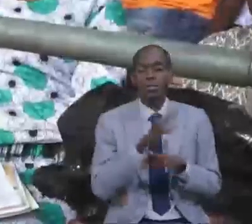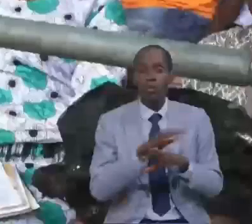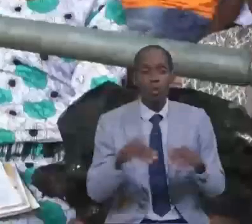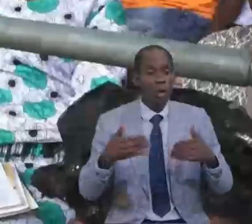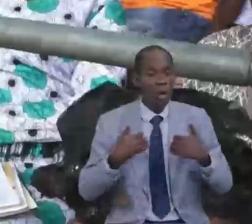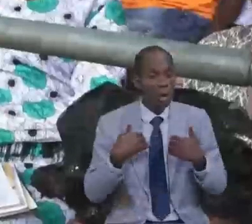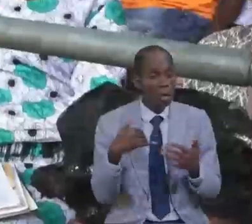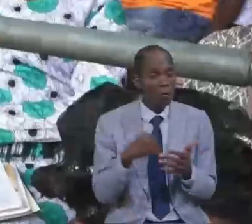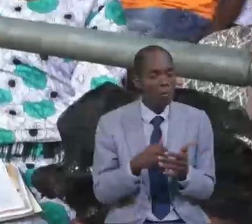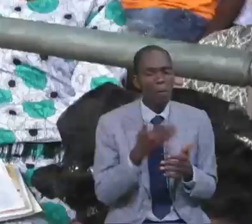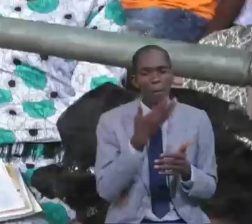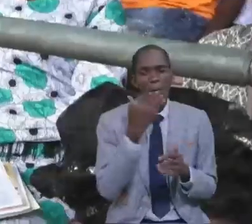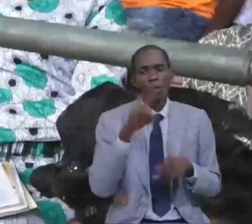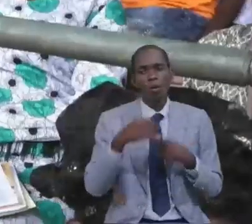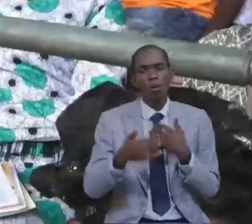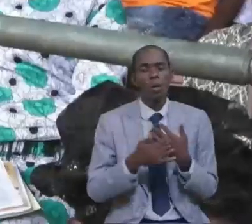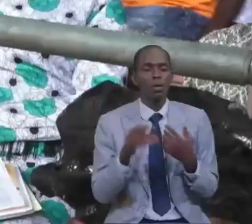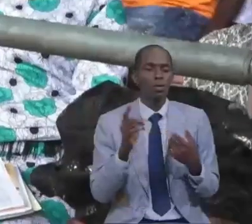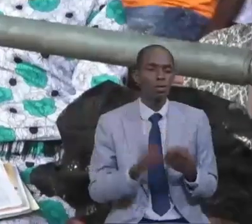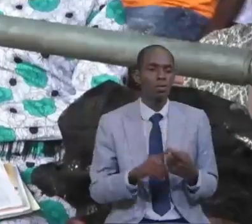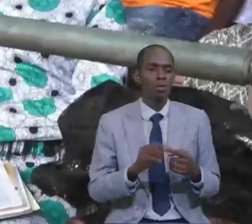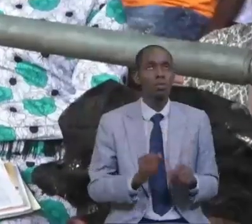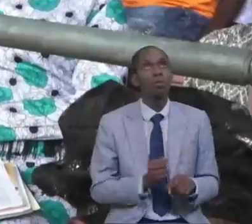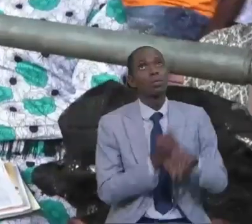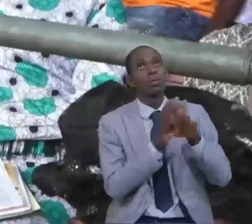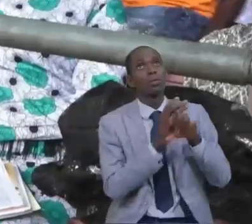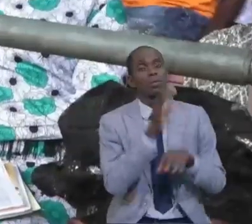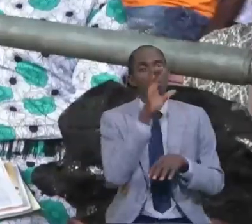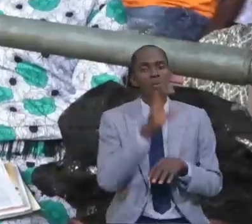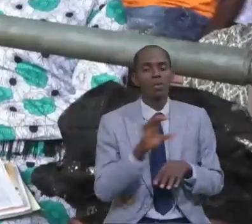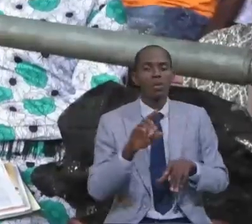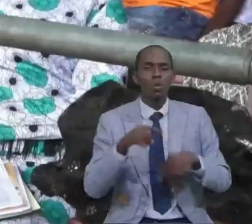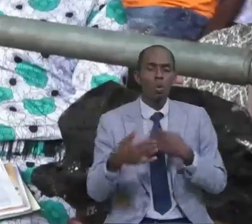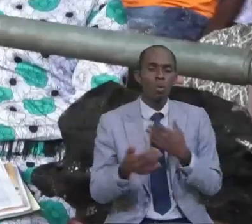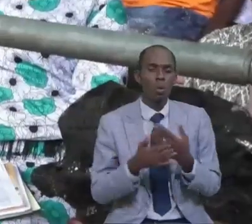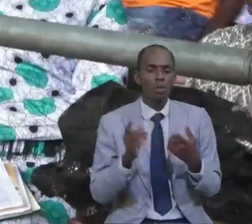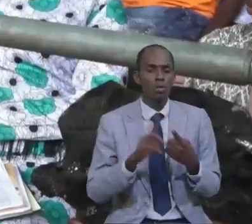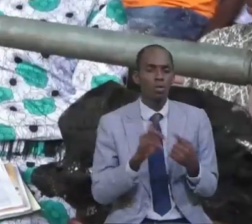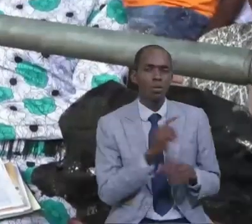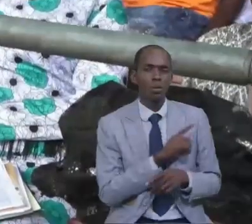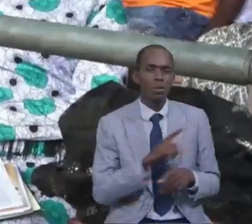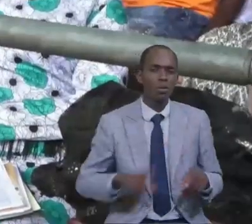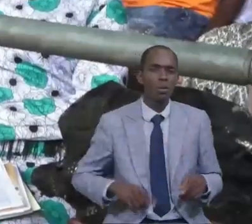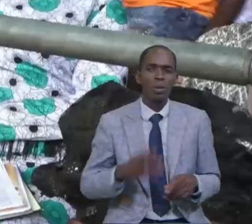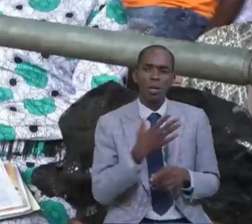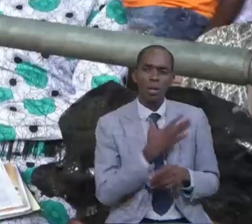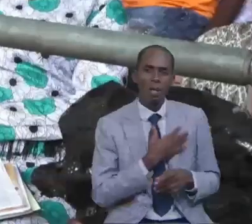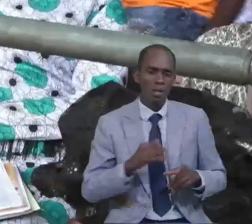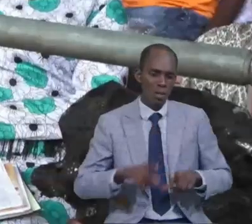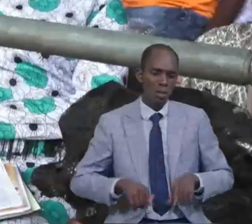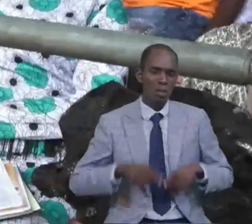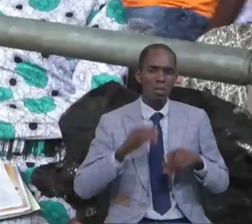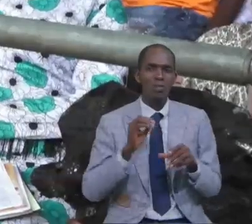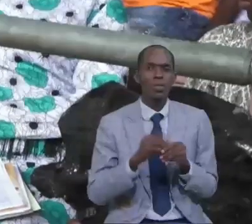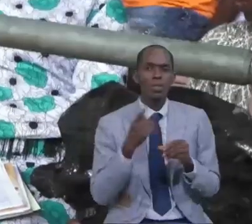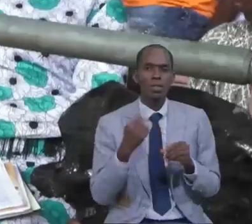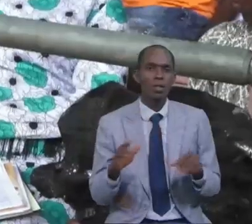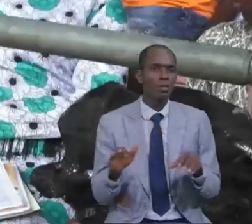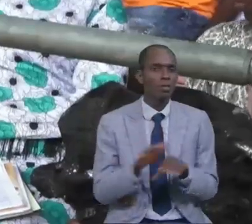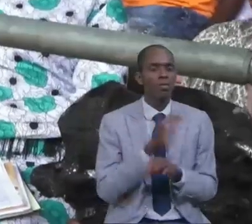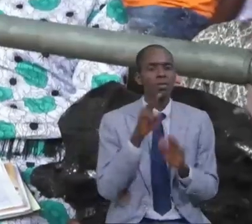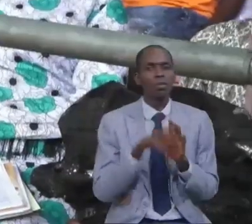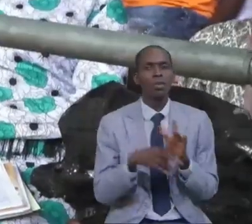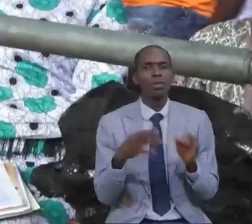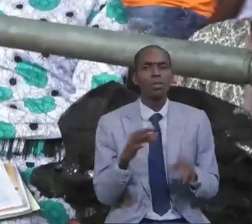the fullness of Christ, so that we know here is sanctification. And you are